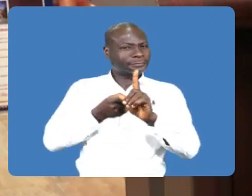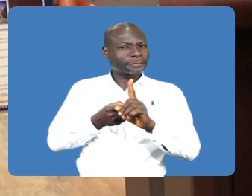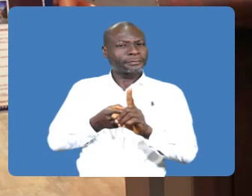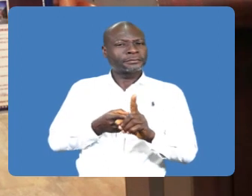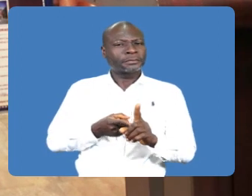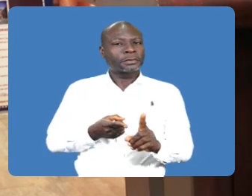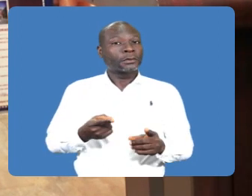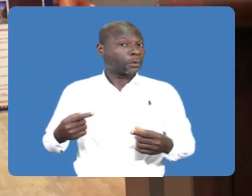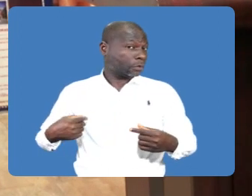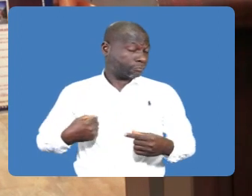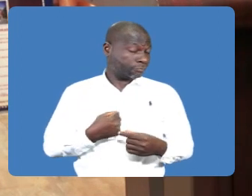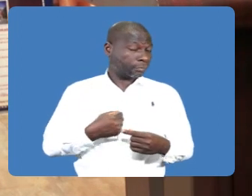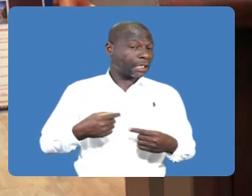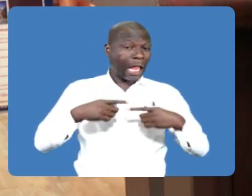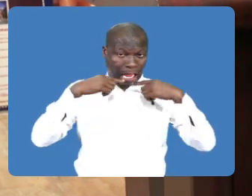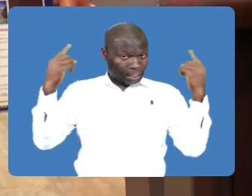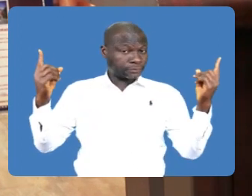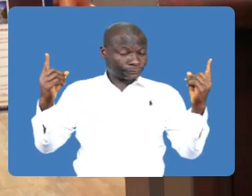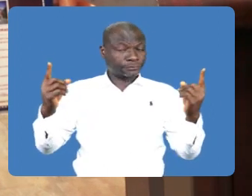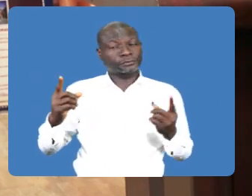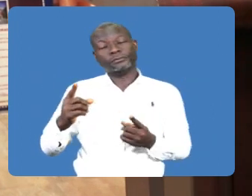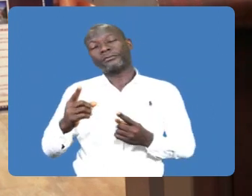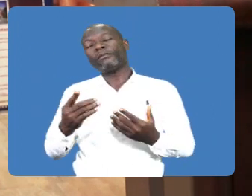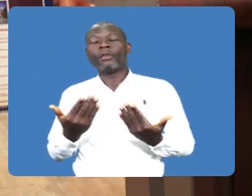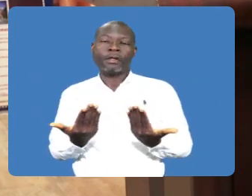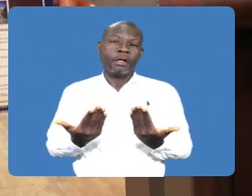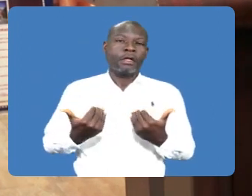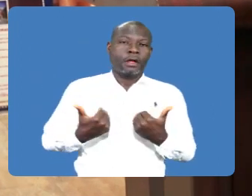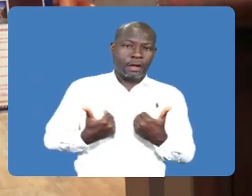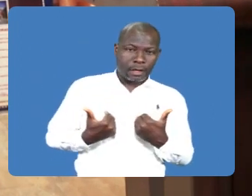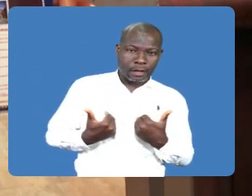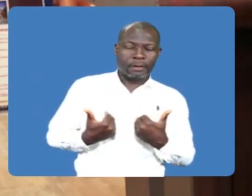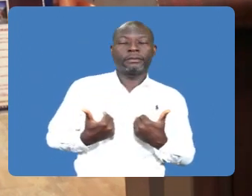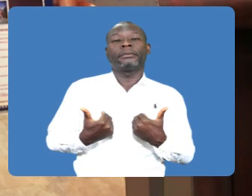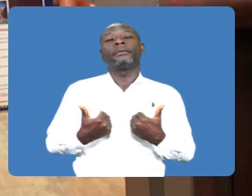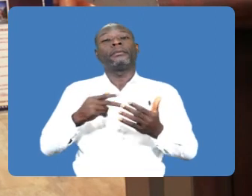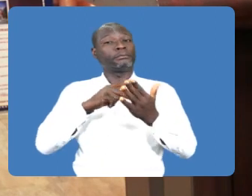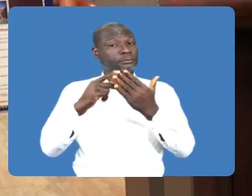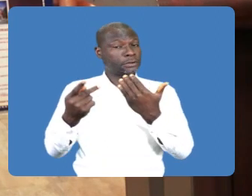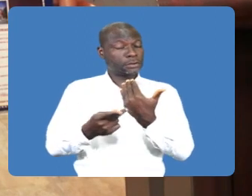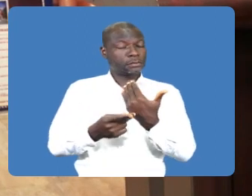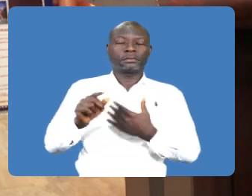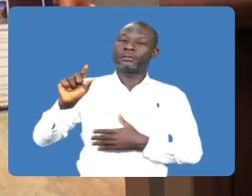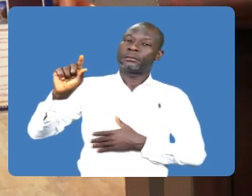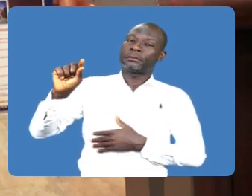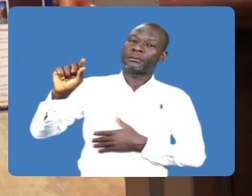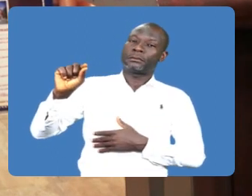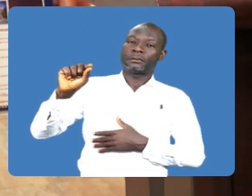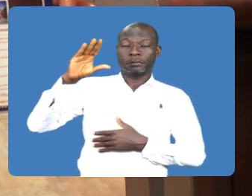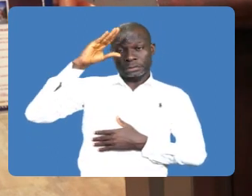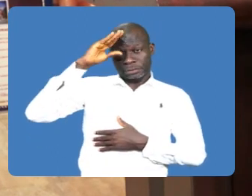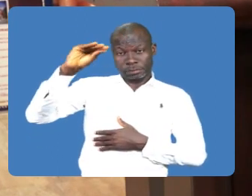know, yeah, and Kaibo, a trial. Sir, 20 men are Omo